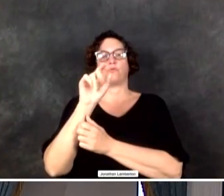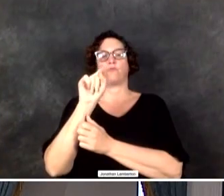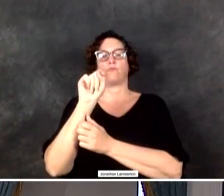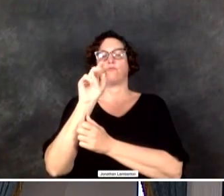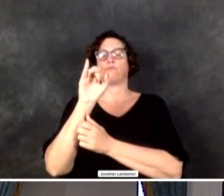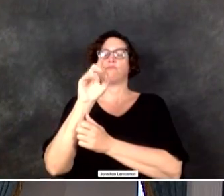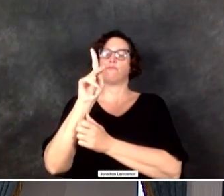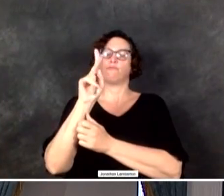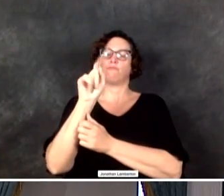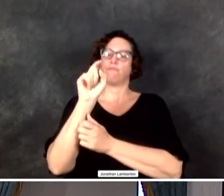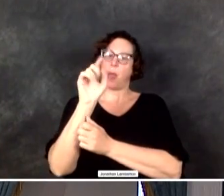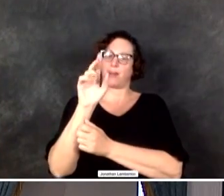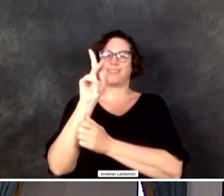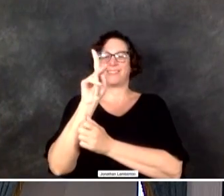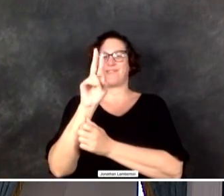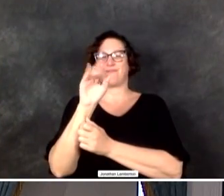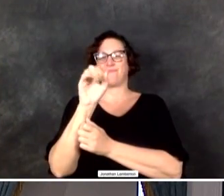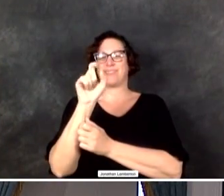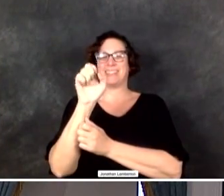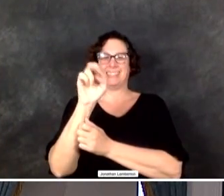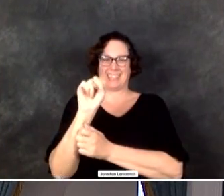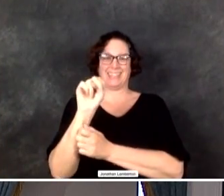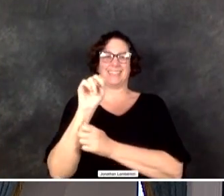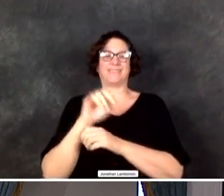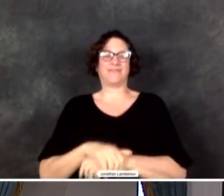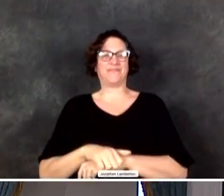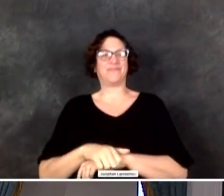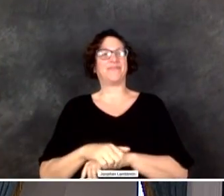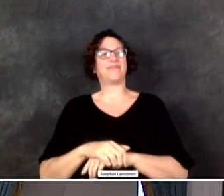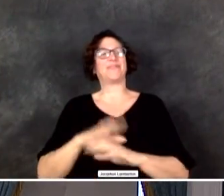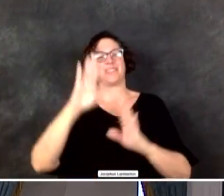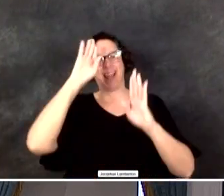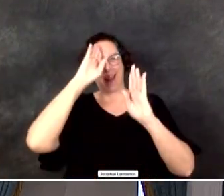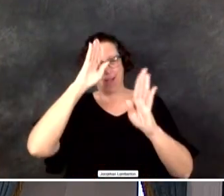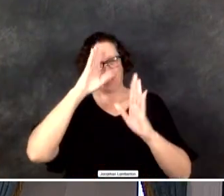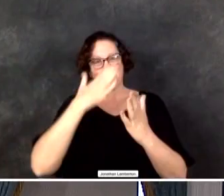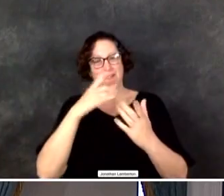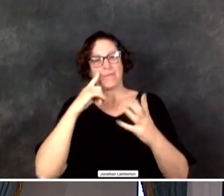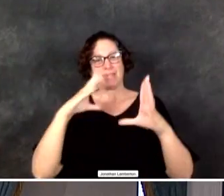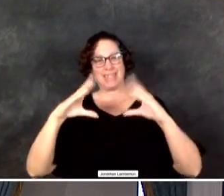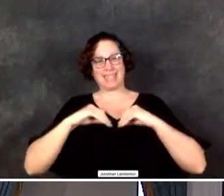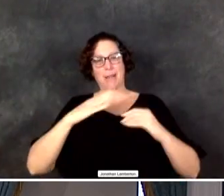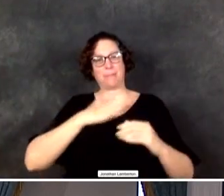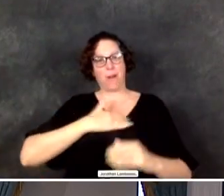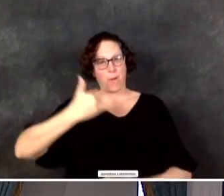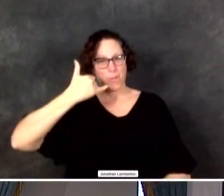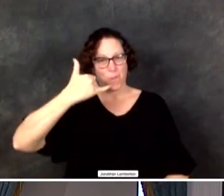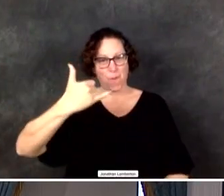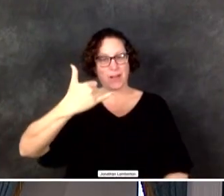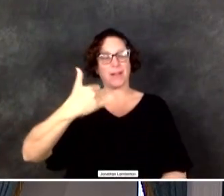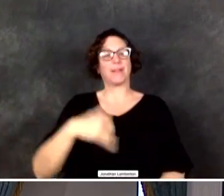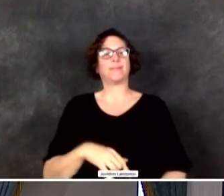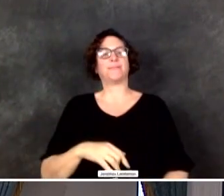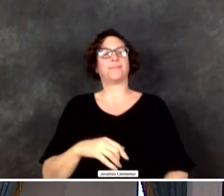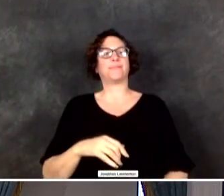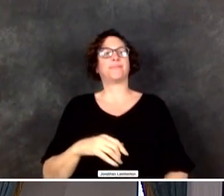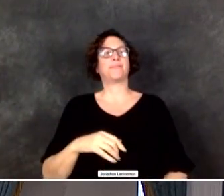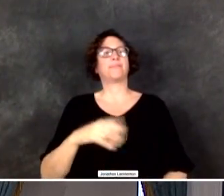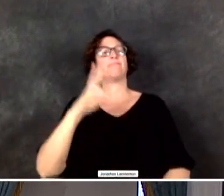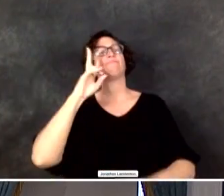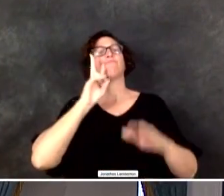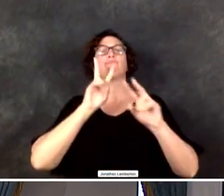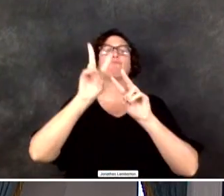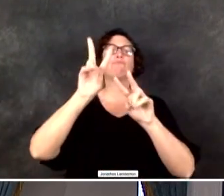Hi, Mayor and Chancellor. Thanks for taking my call. I'm looking ahead to September. We would like to know whether there's any talk